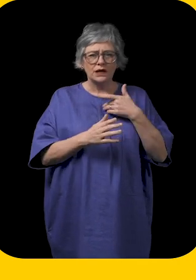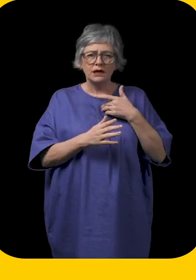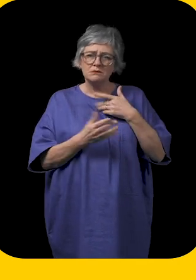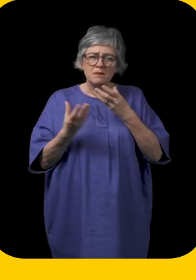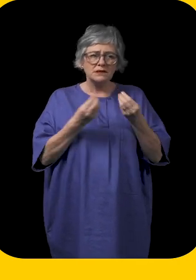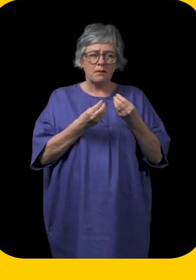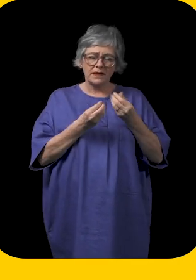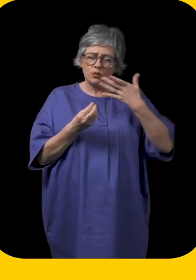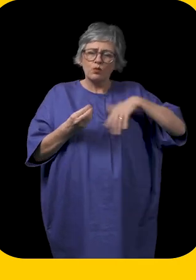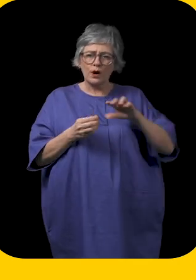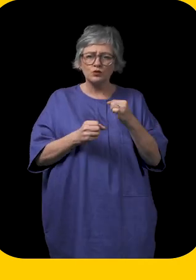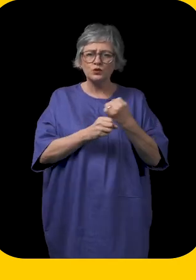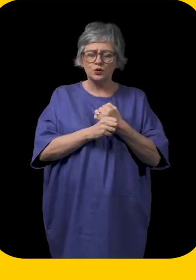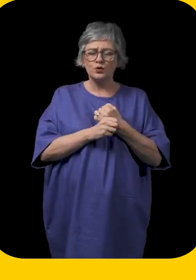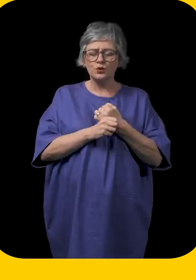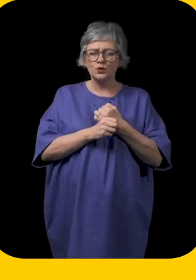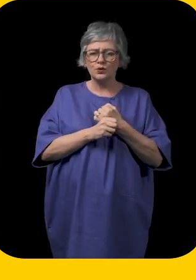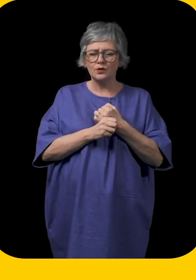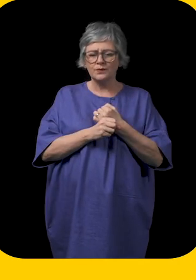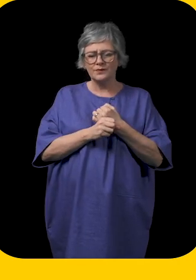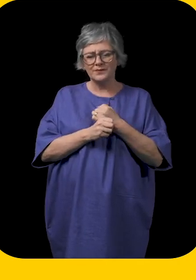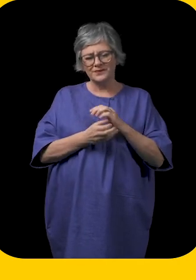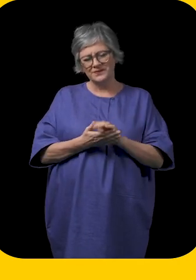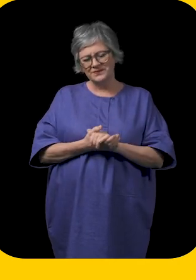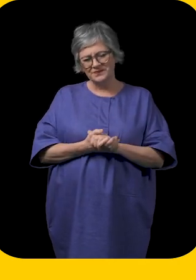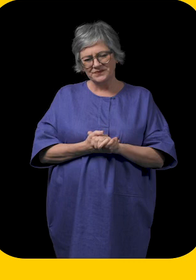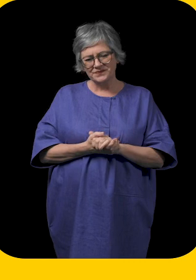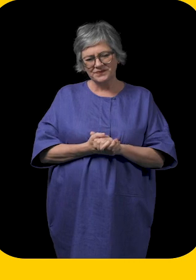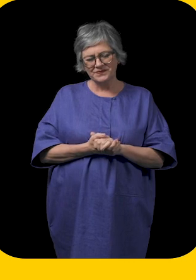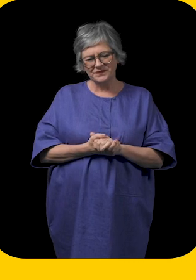would want to do? Thanks.